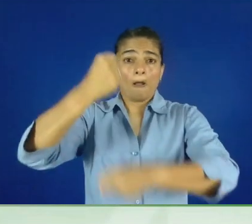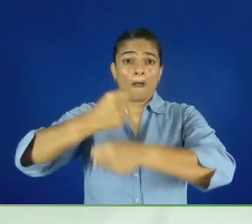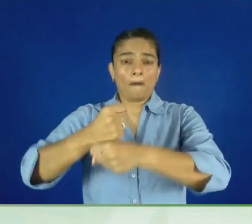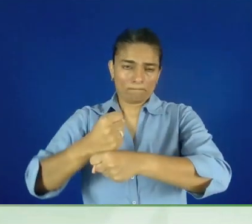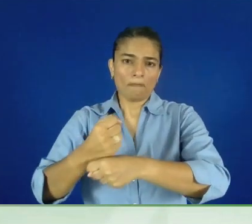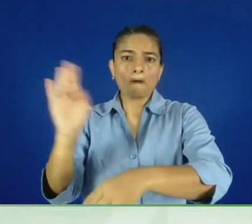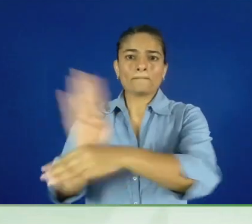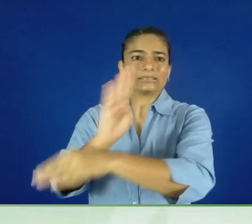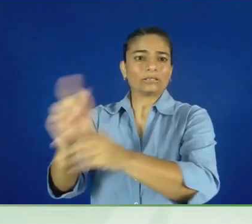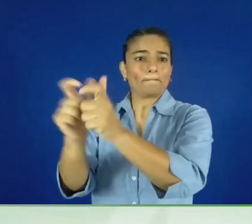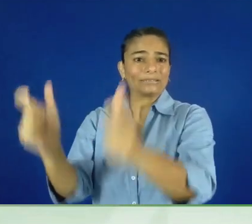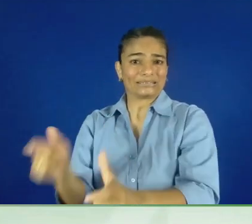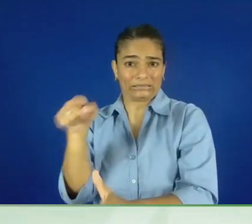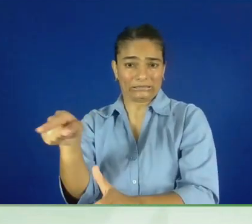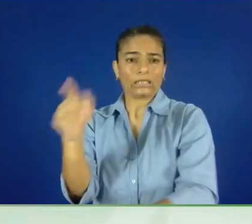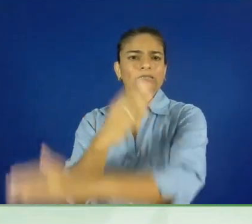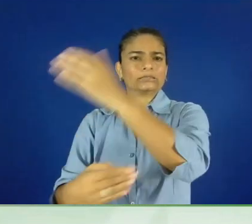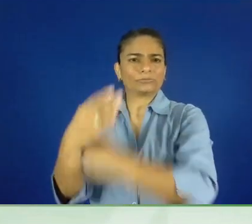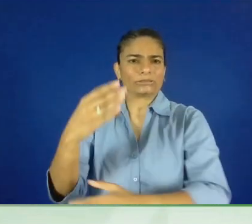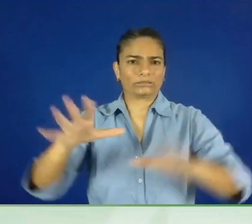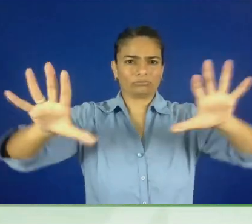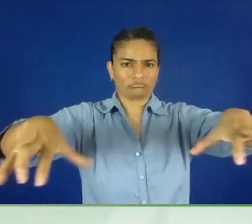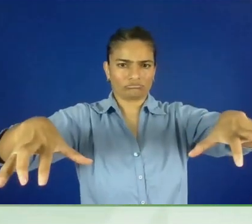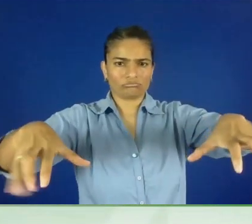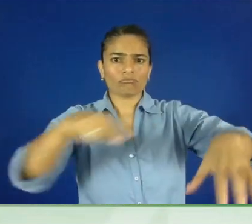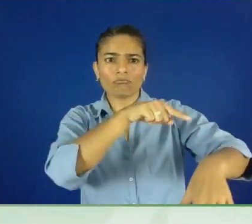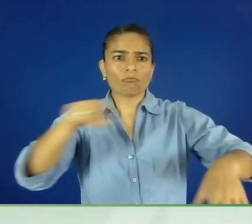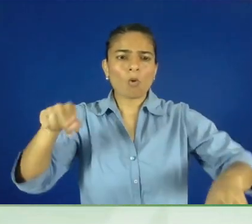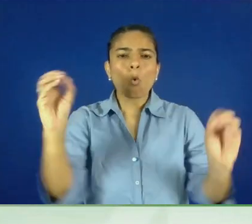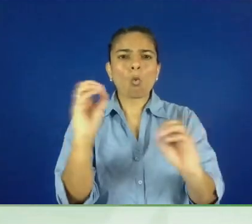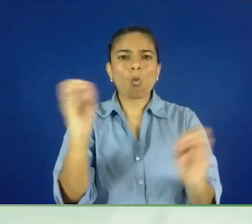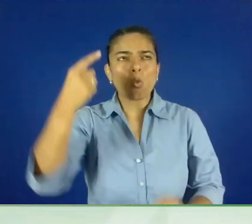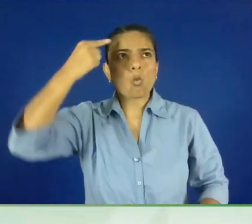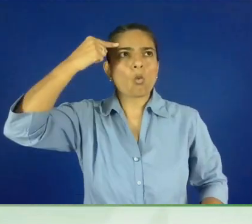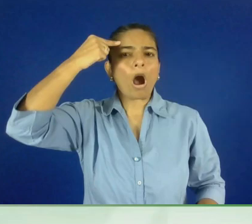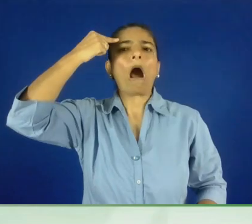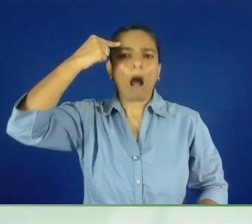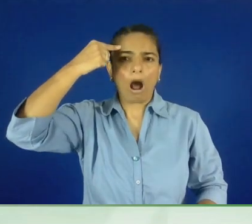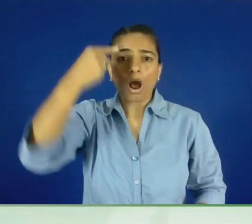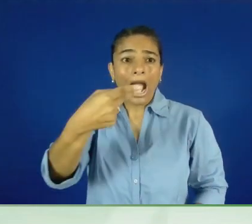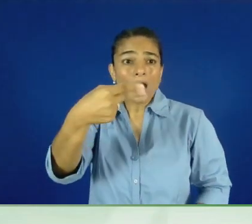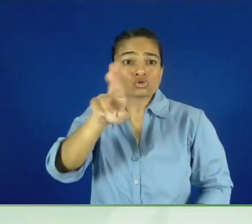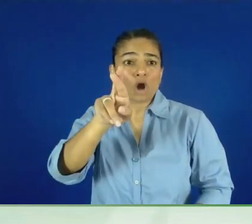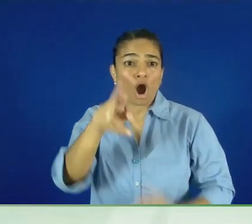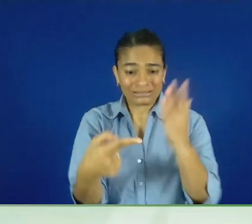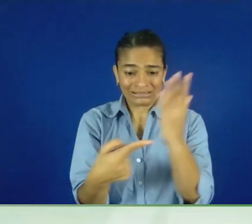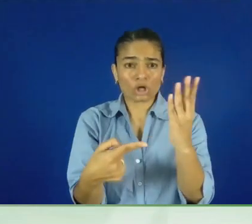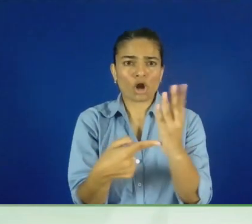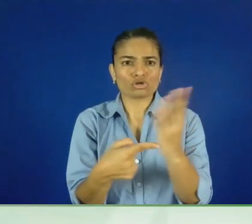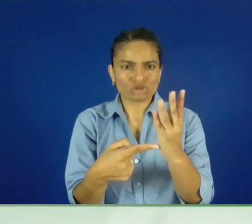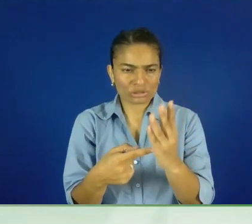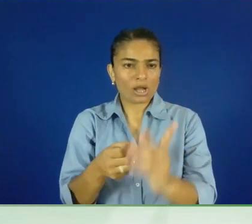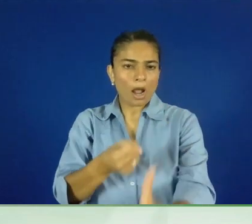HR technology is being deployed, the way it's being deployed, the way it's developed, the way it's assessed. And so we're not even collecting